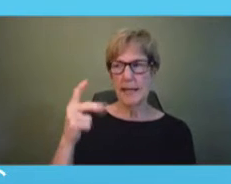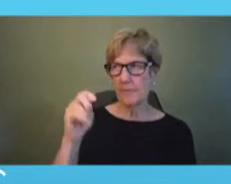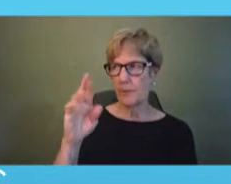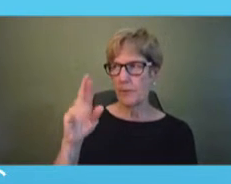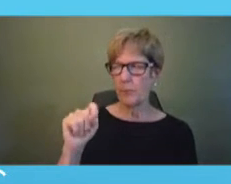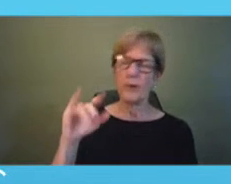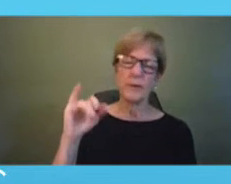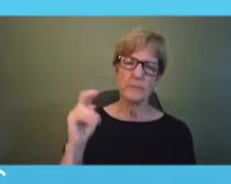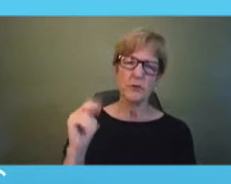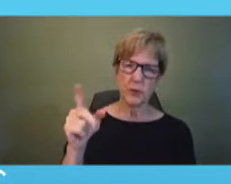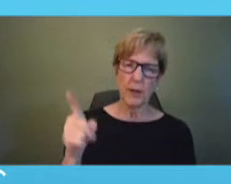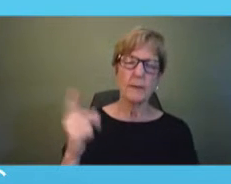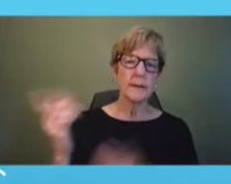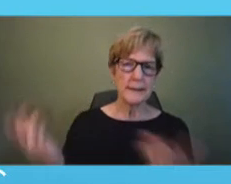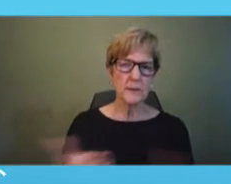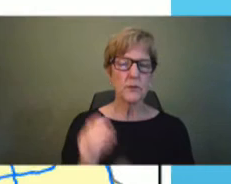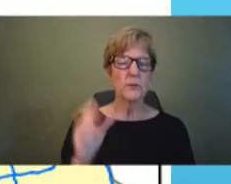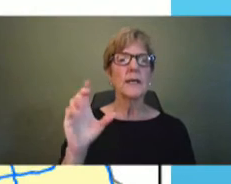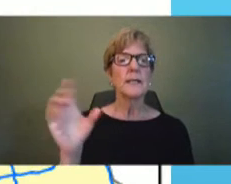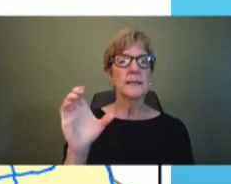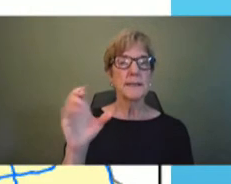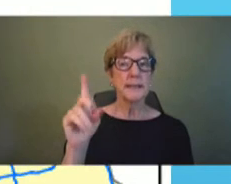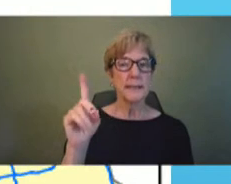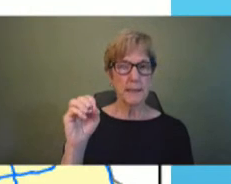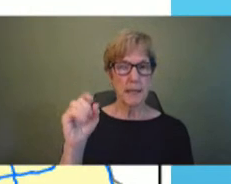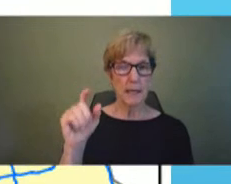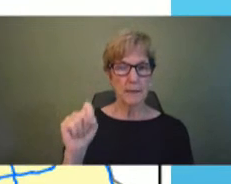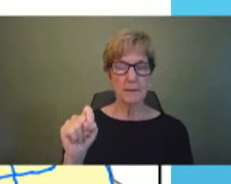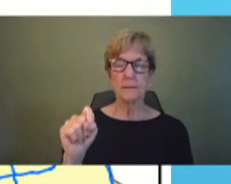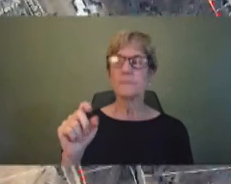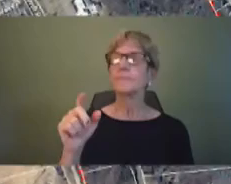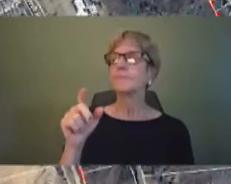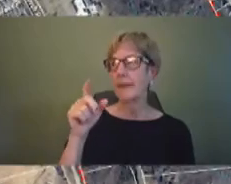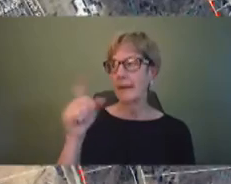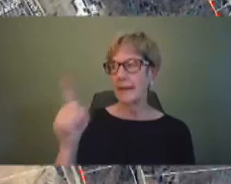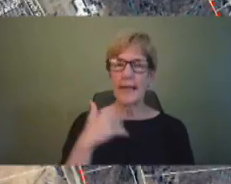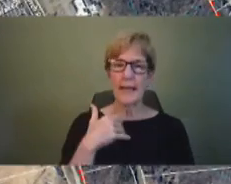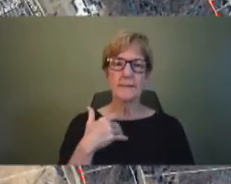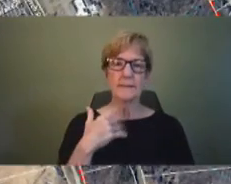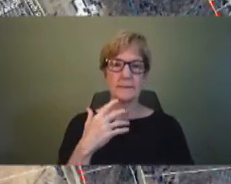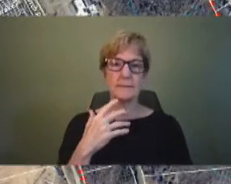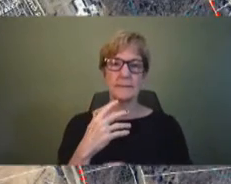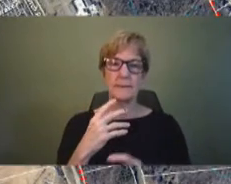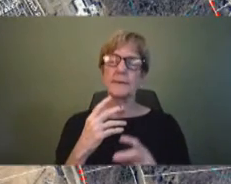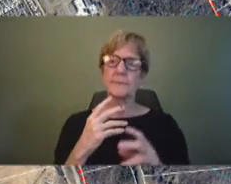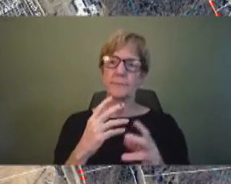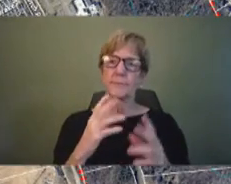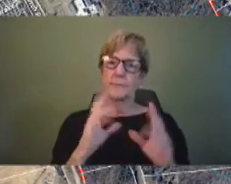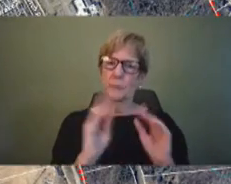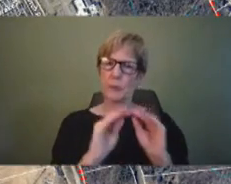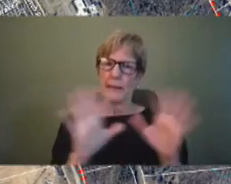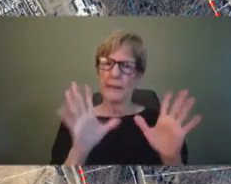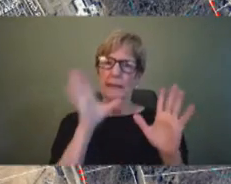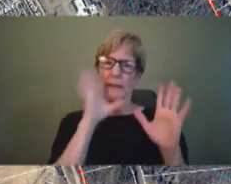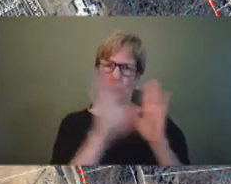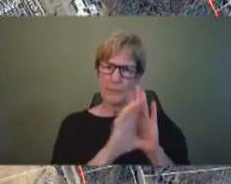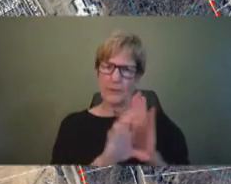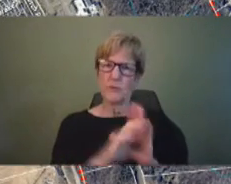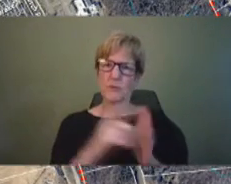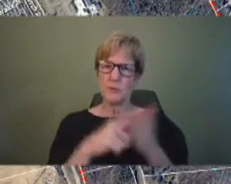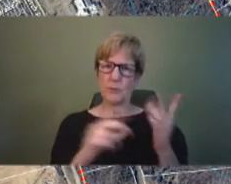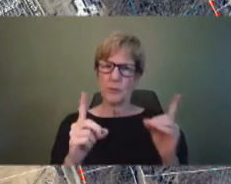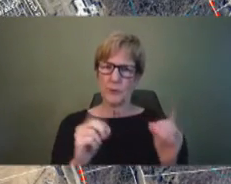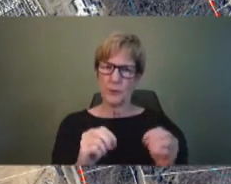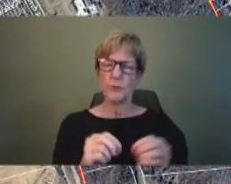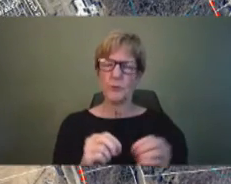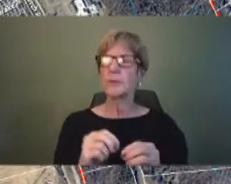uh I know that cot went through some John's got a pretty interactive um presentation of the things they're doing so I want to save a few minutes for